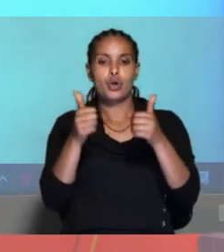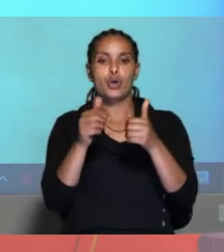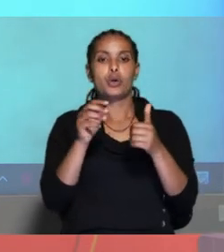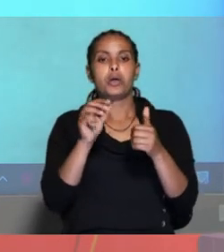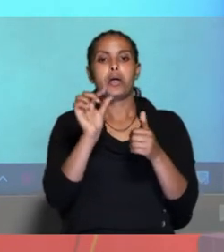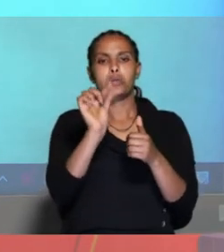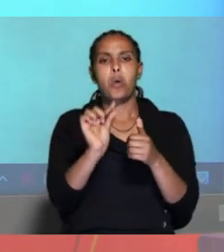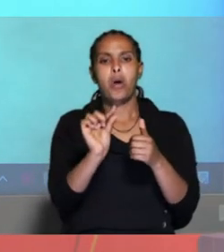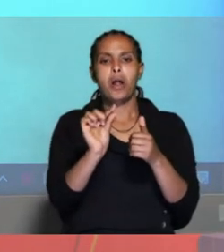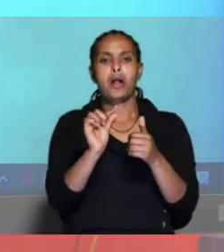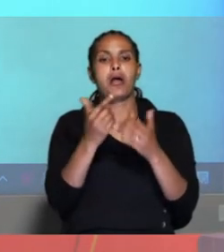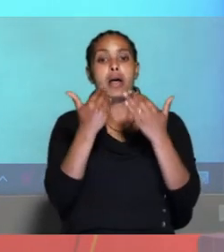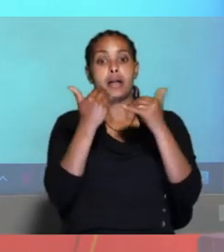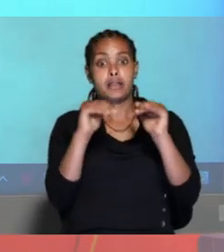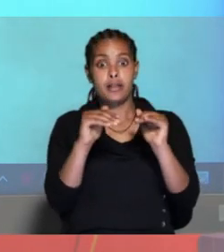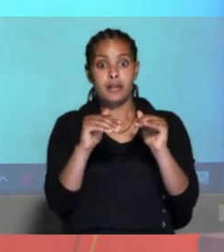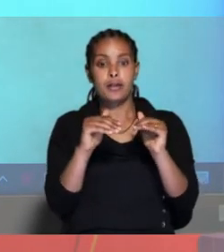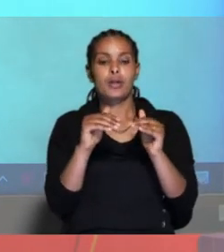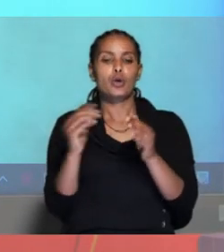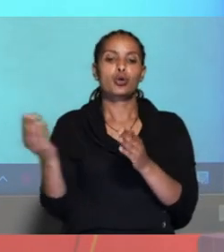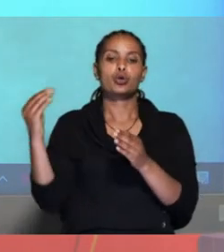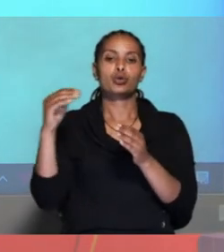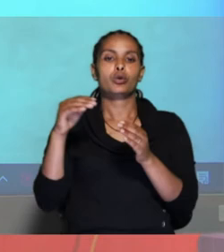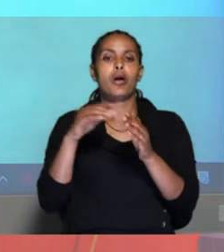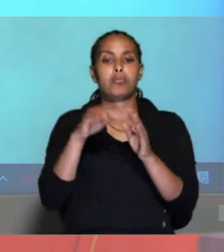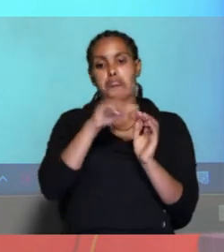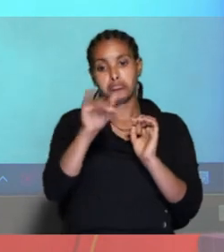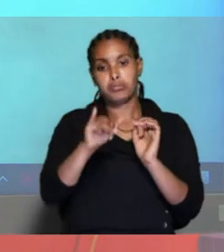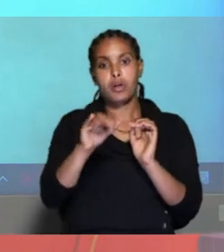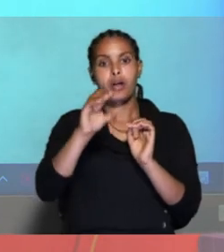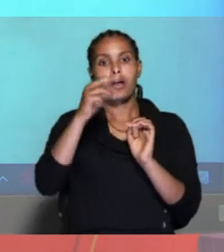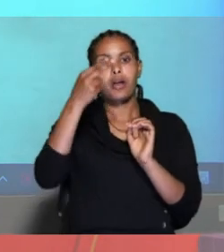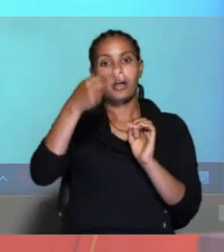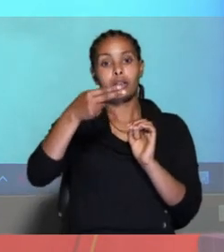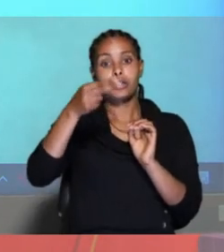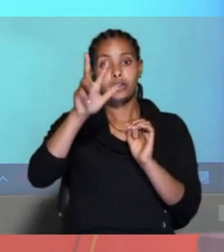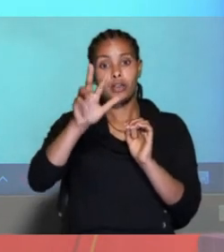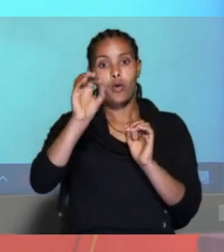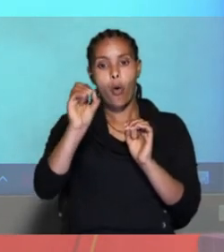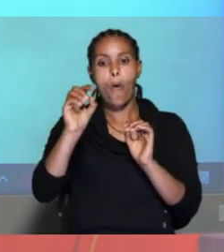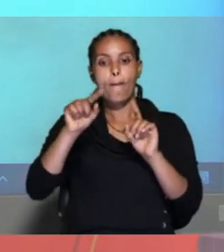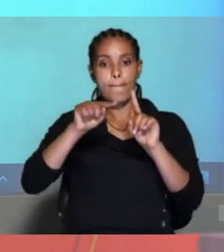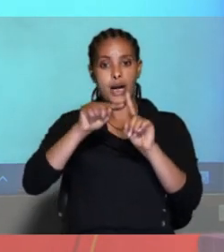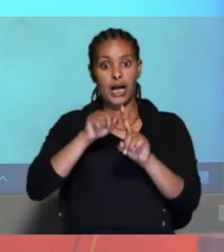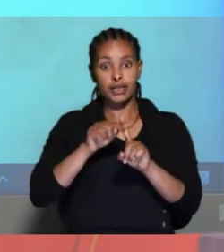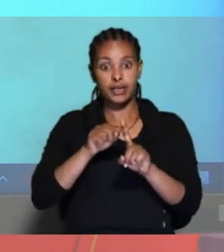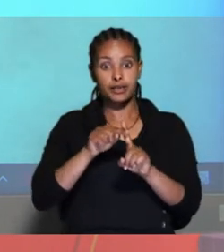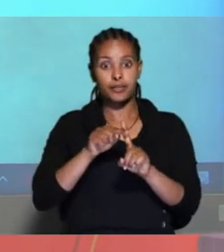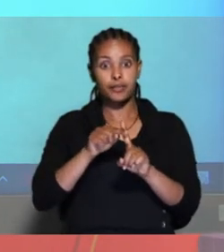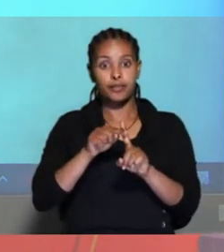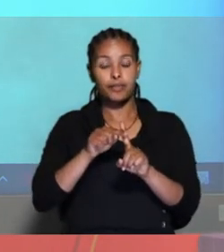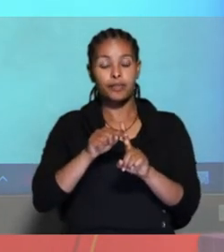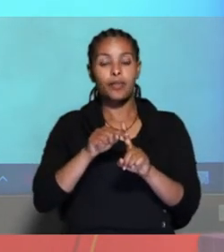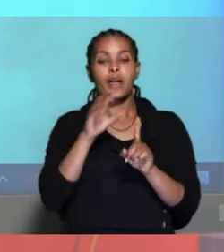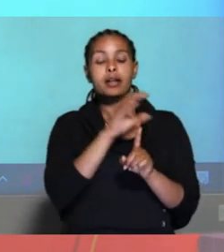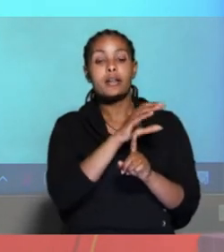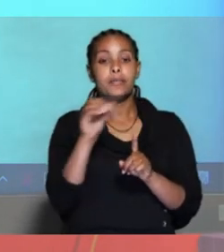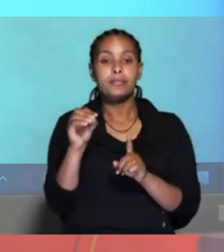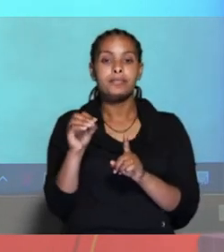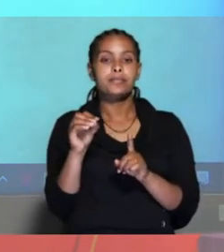a small extent into hydronium ion, H3O plus aqueous, and